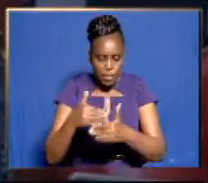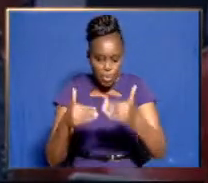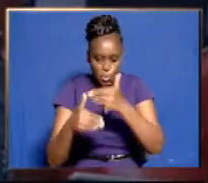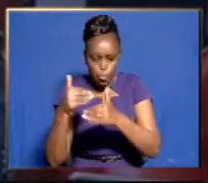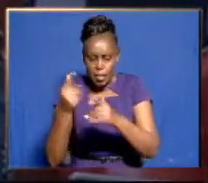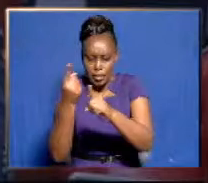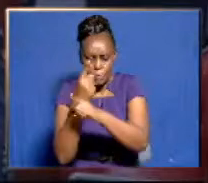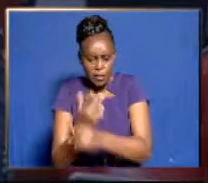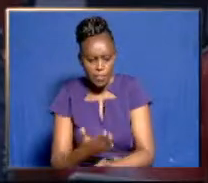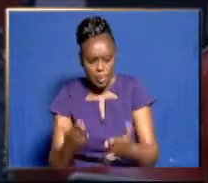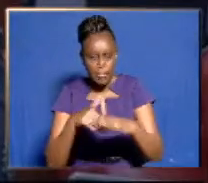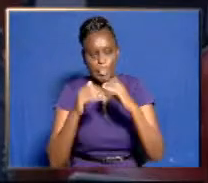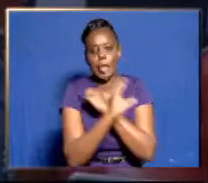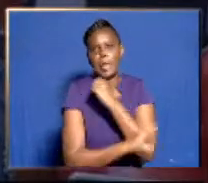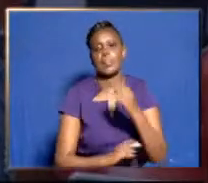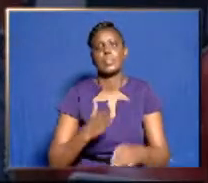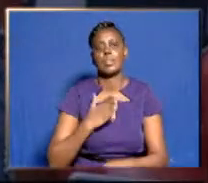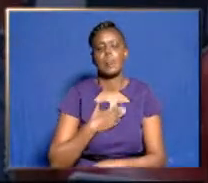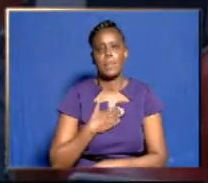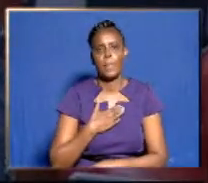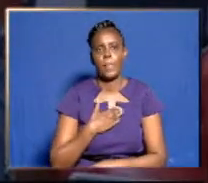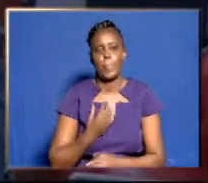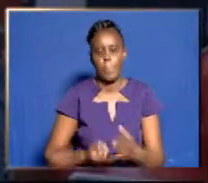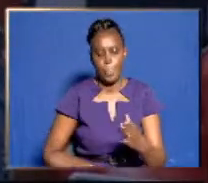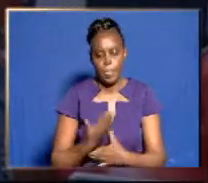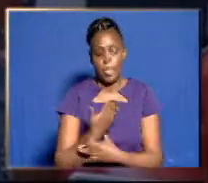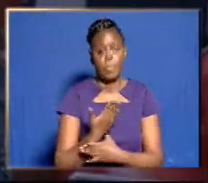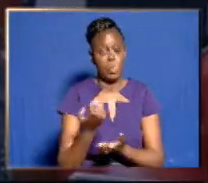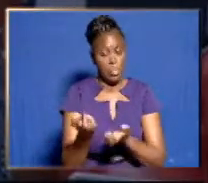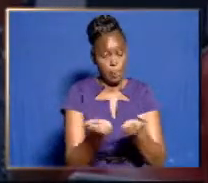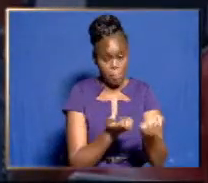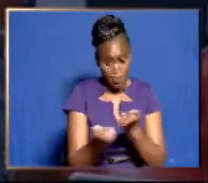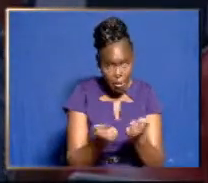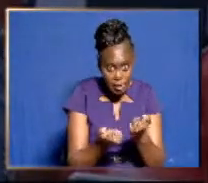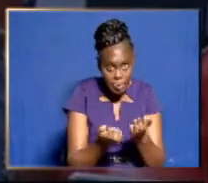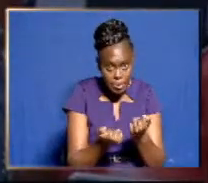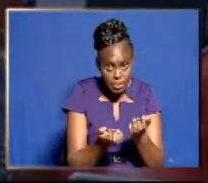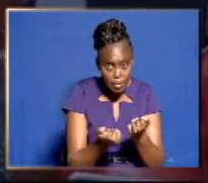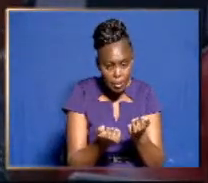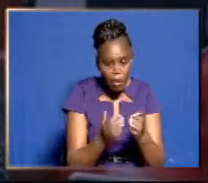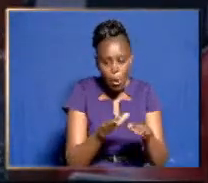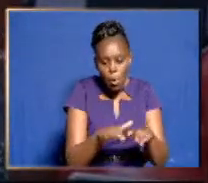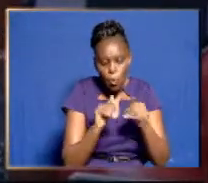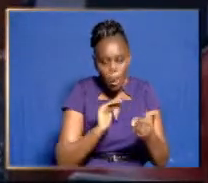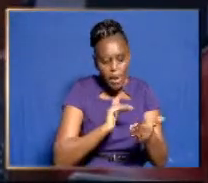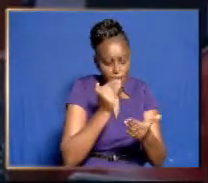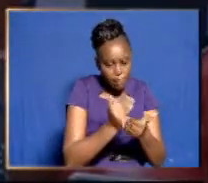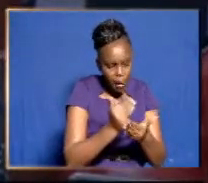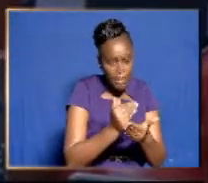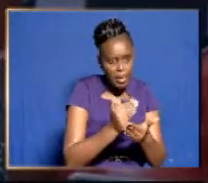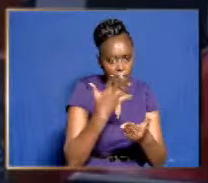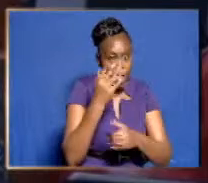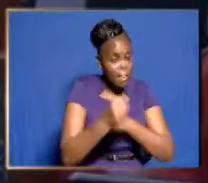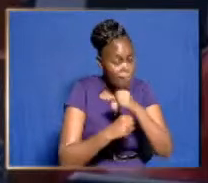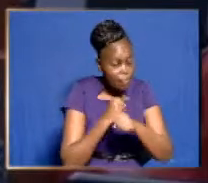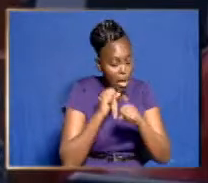this country. They have come up with an enterprise. They've been looking for funding for the last 5